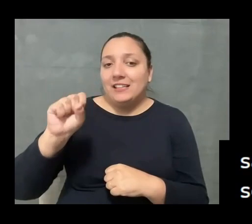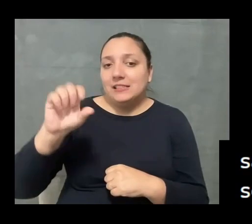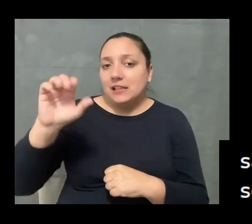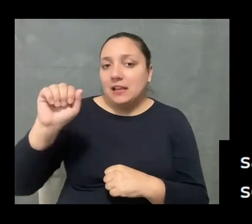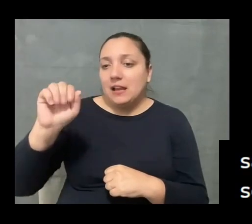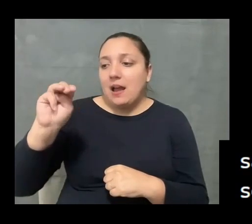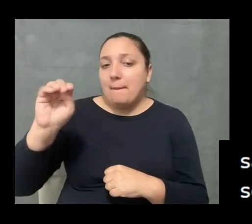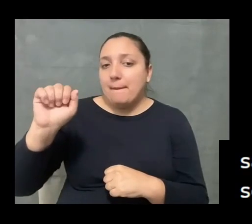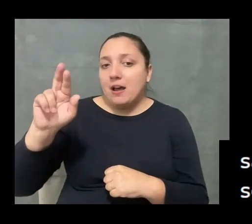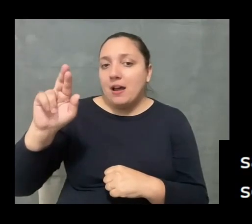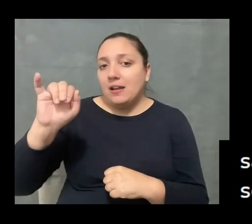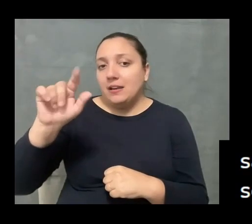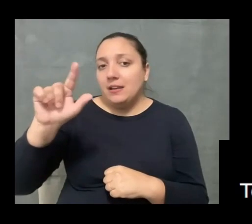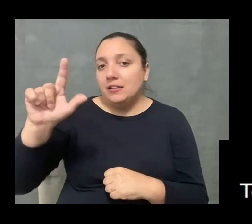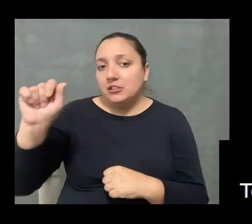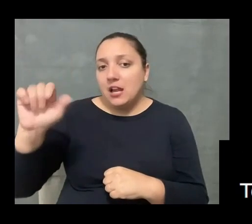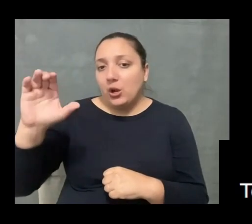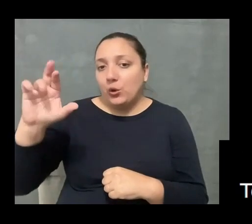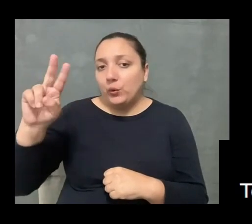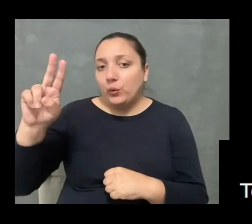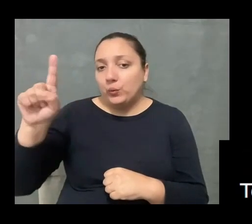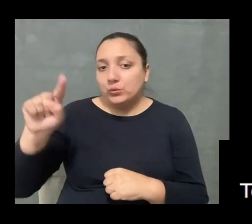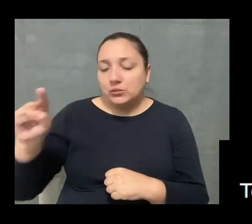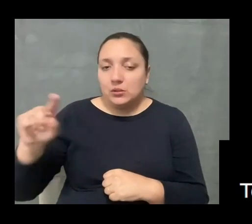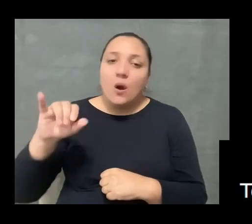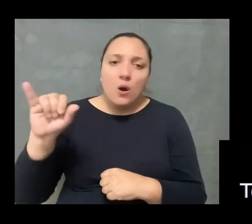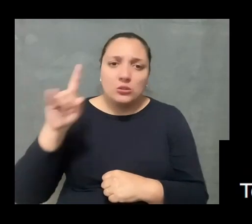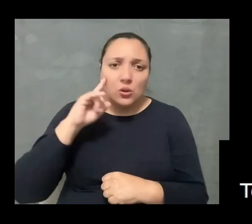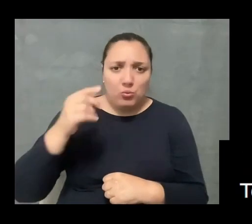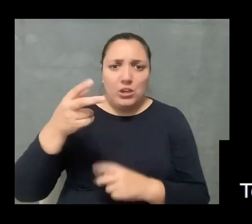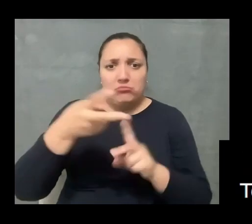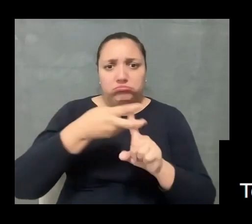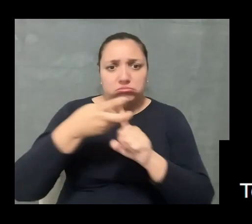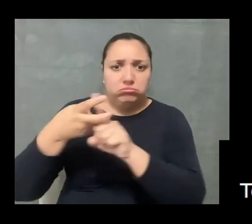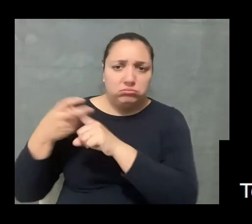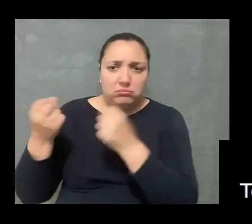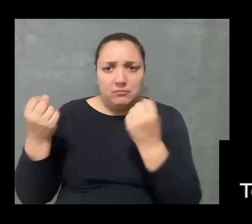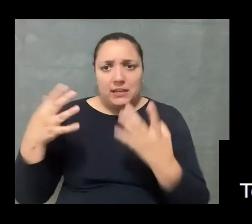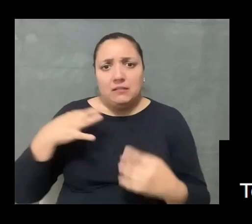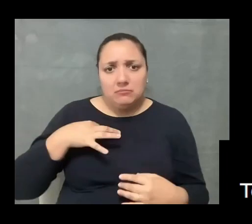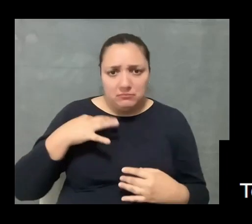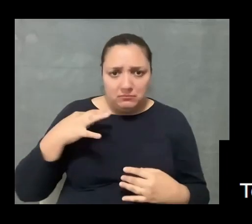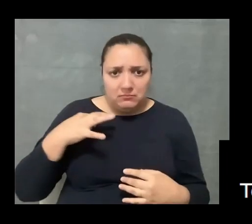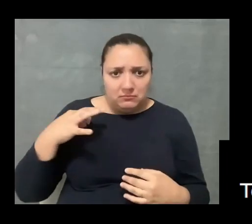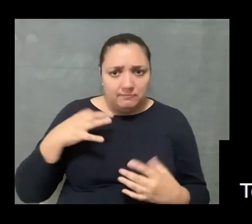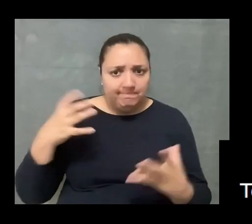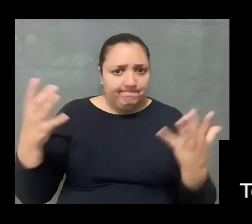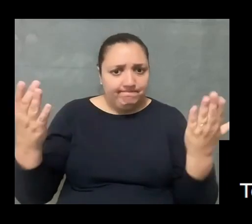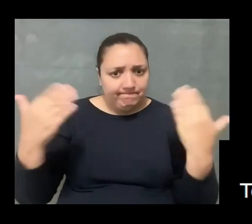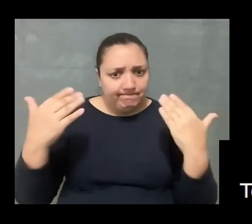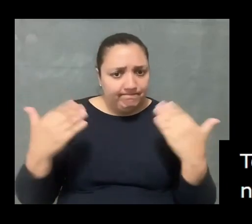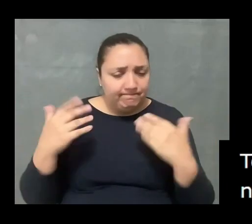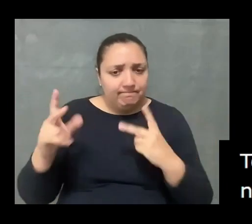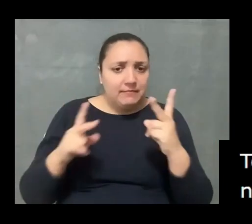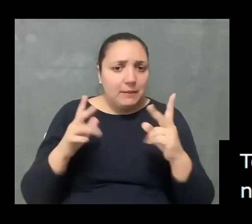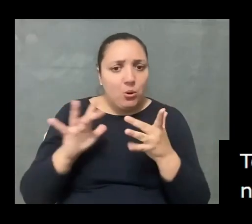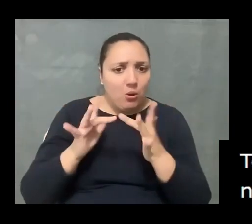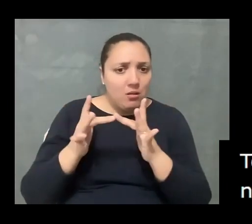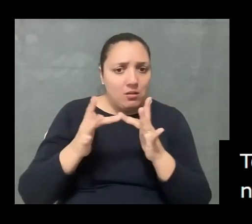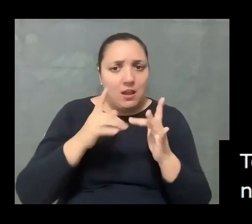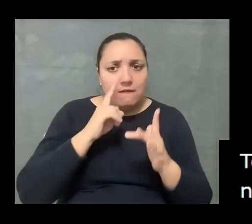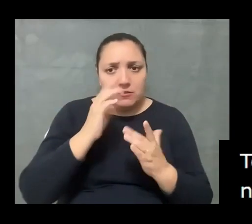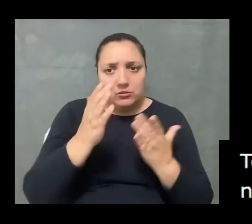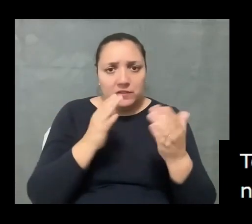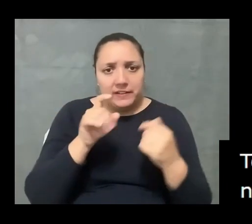And we recruited a bunch of volunteers to help with the task of getting people online and the services that they need. We